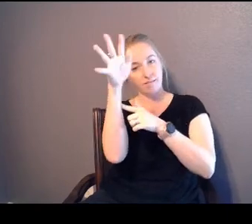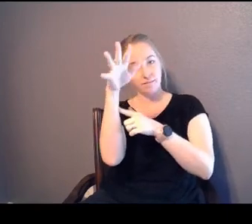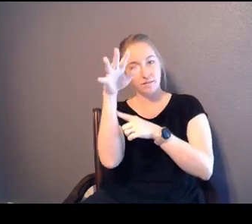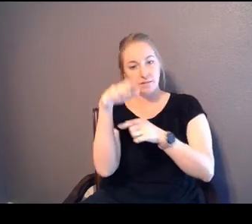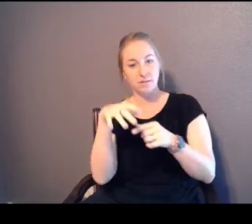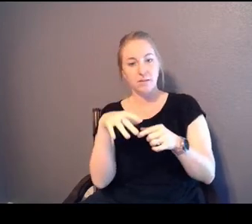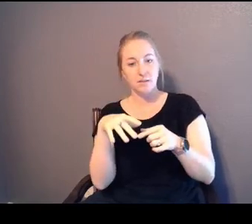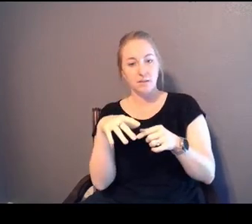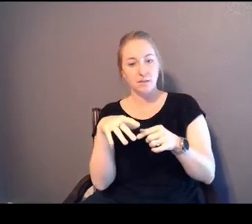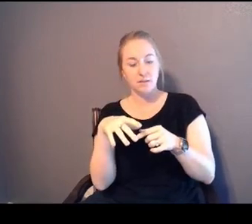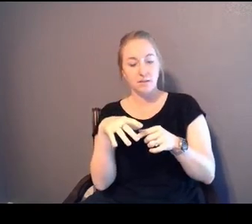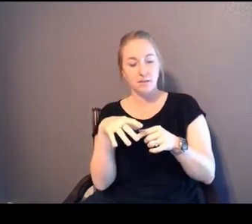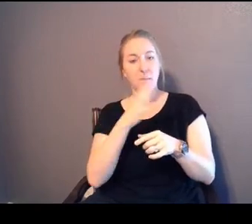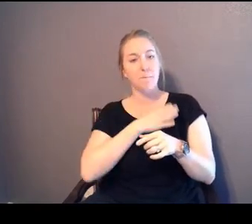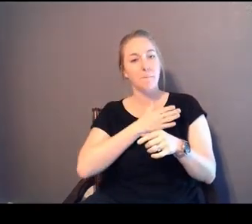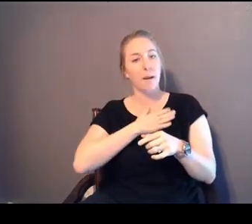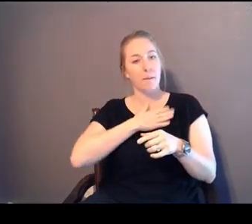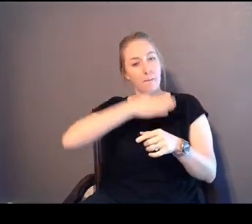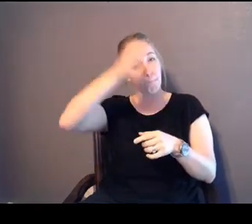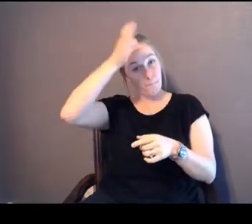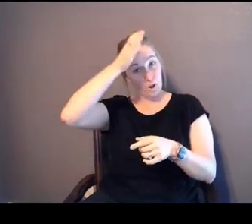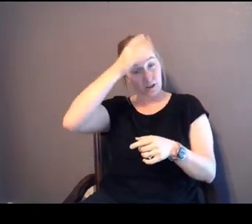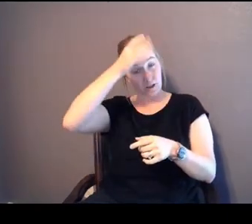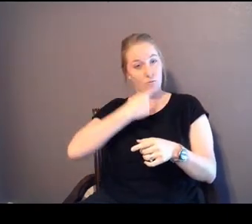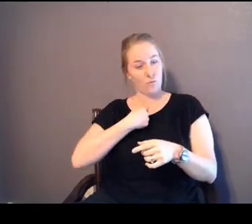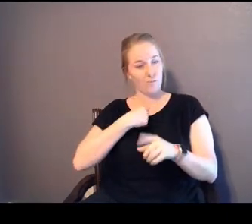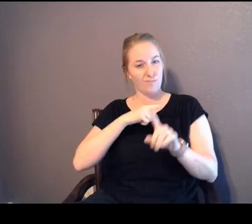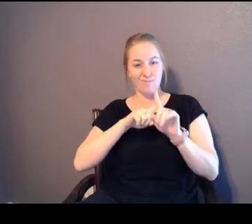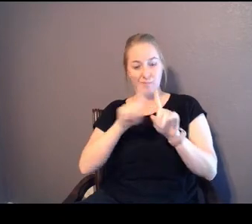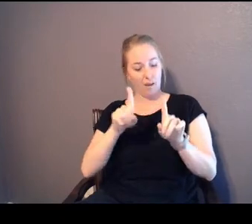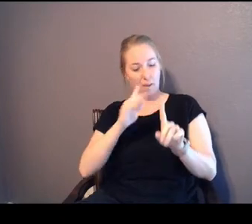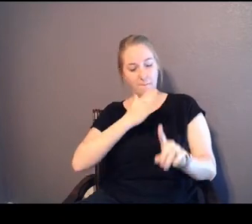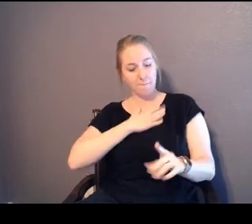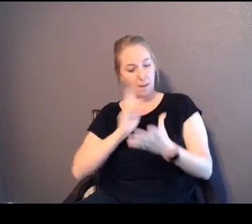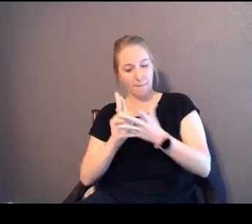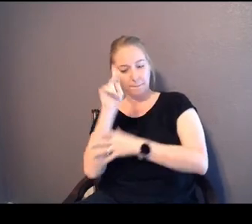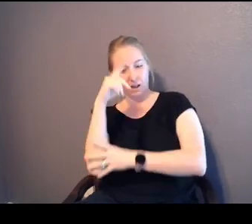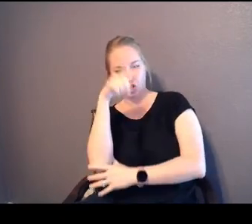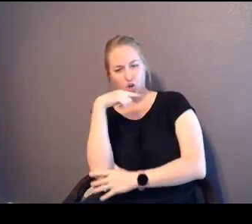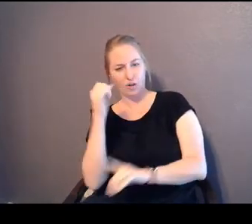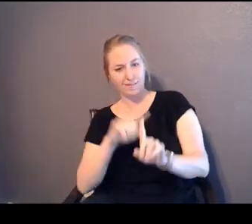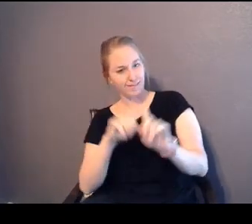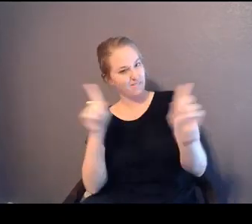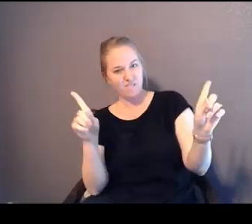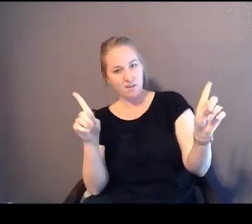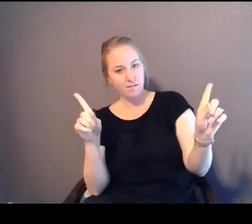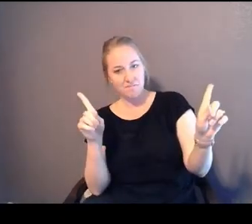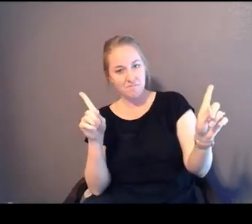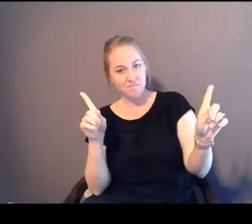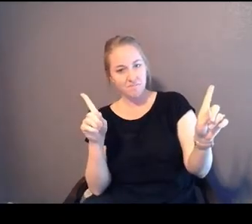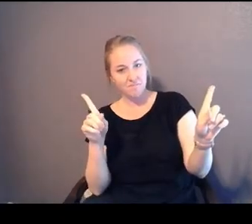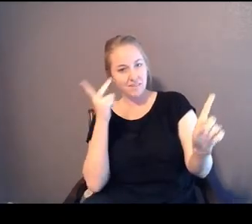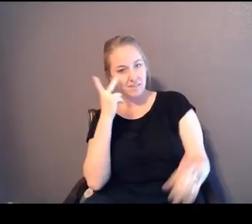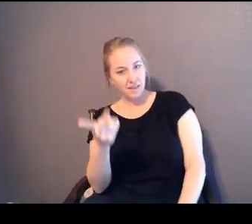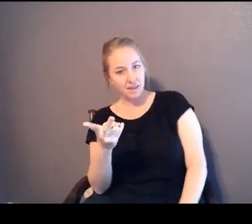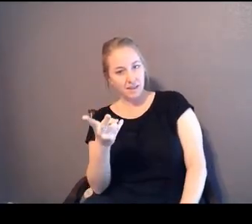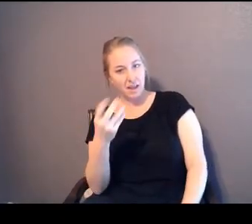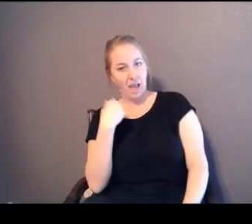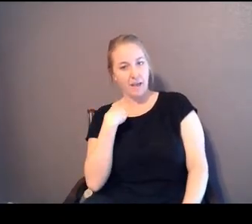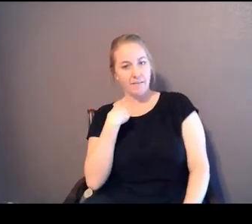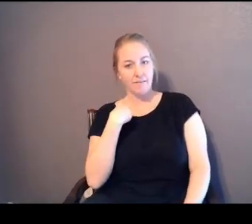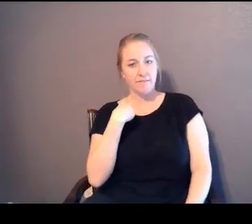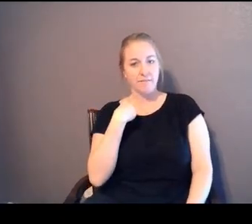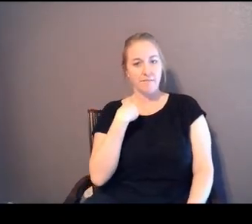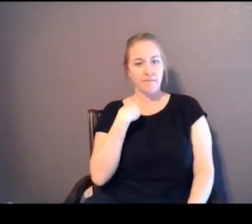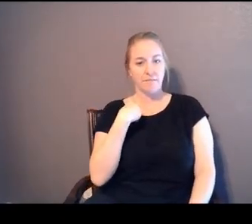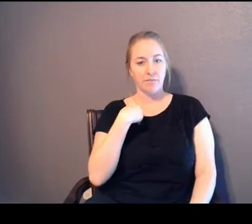That's just not how this plant looks, really, at all. Look at this plant. It has these kind of wavy lines. It